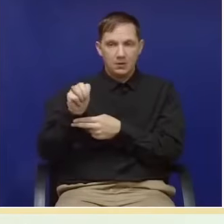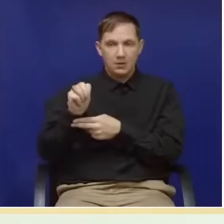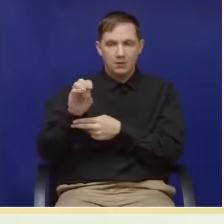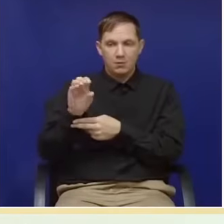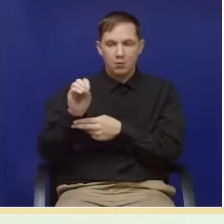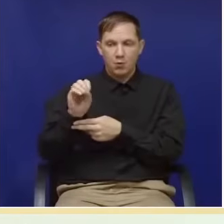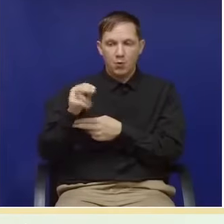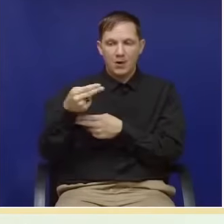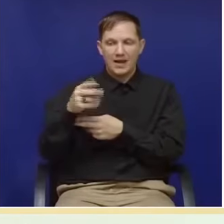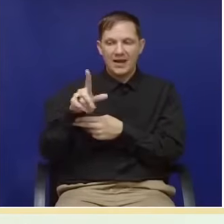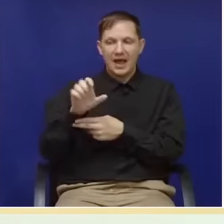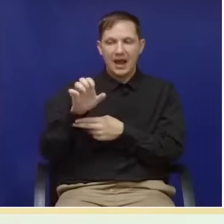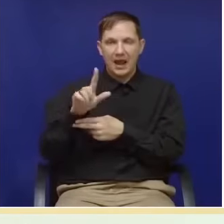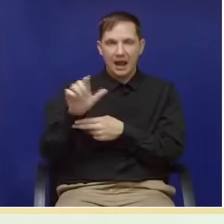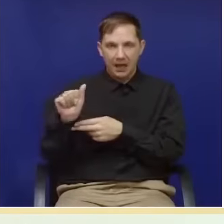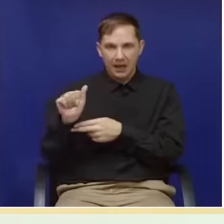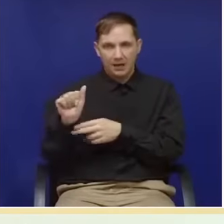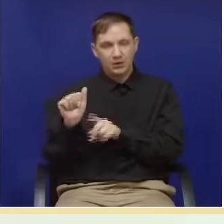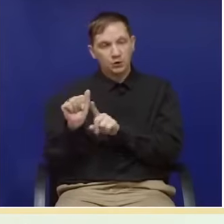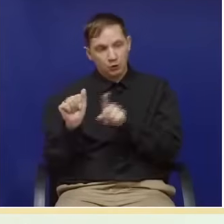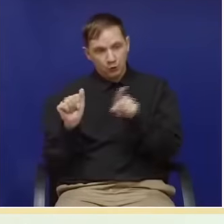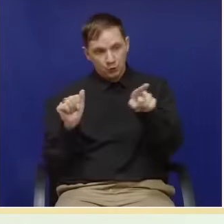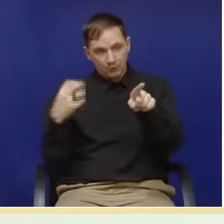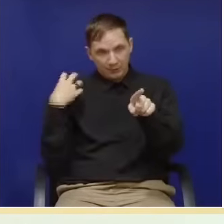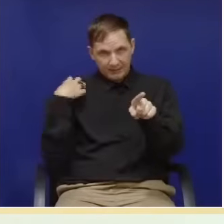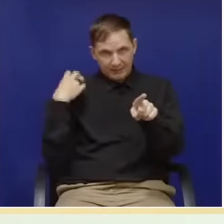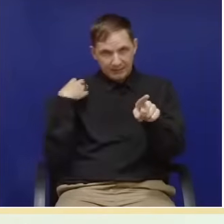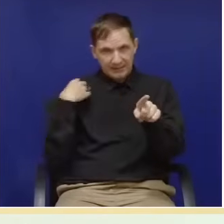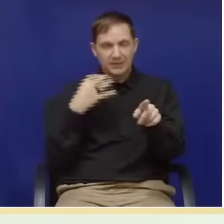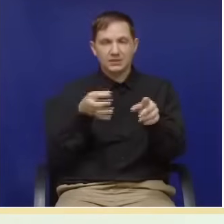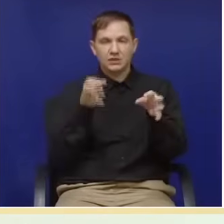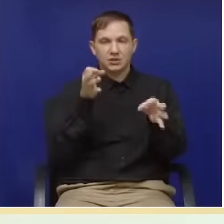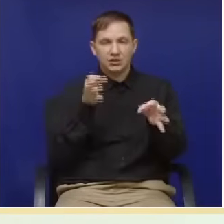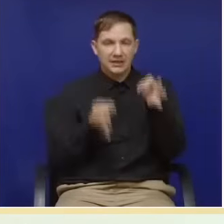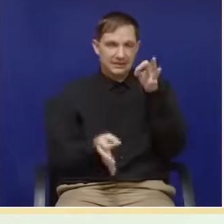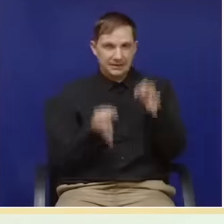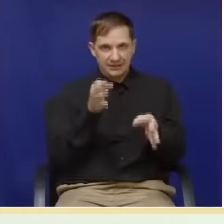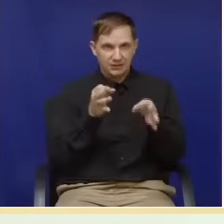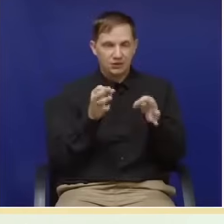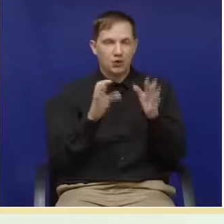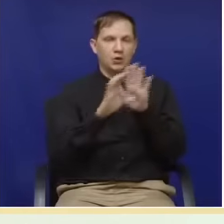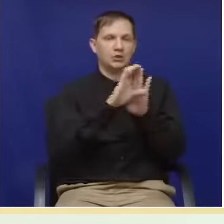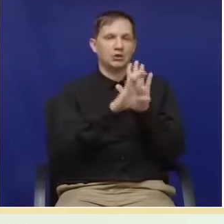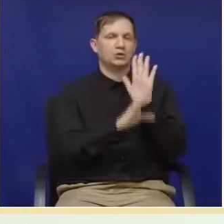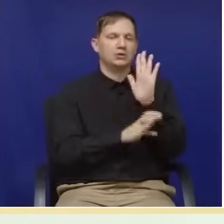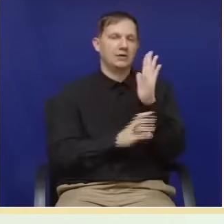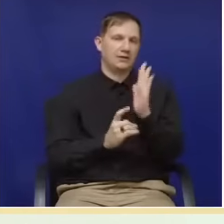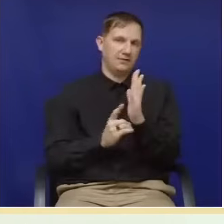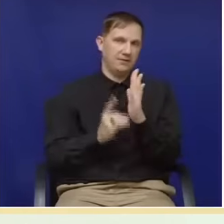Mushala to the Minister of Justice and Constitutional Development. The question